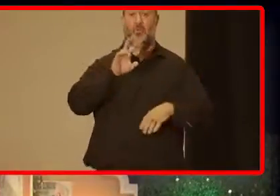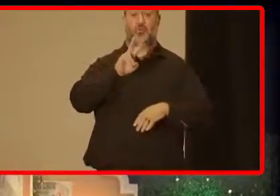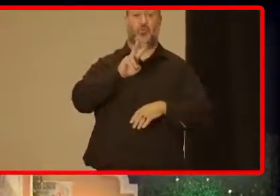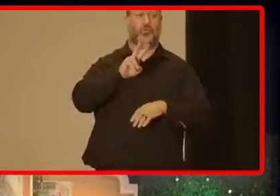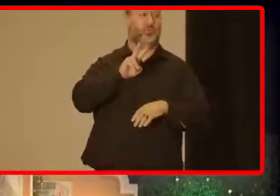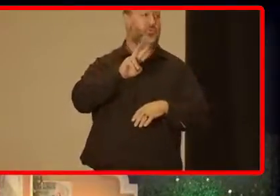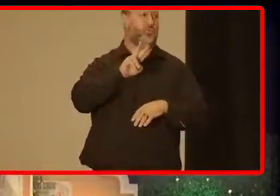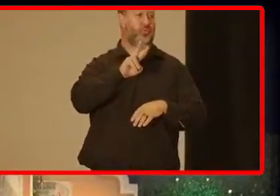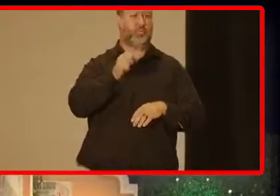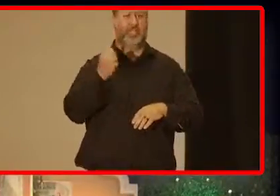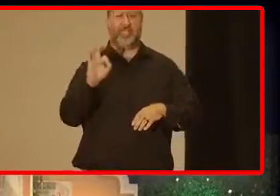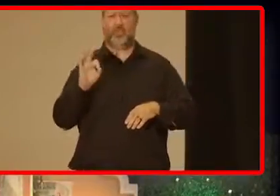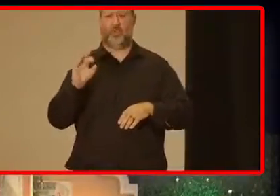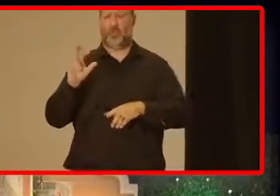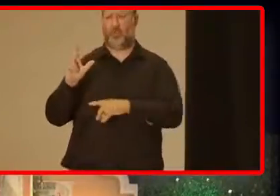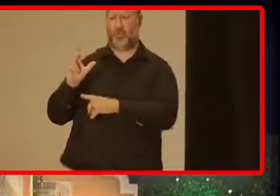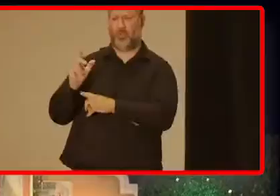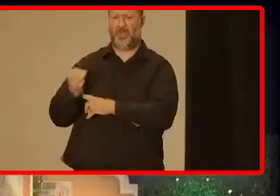and then from 19 to